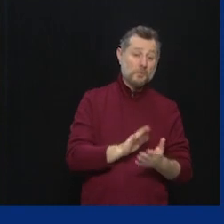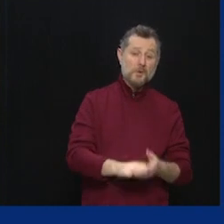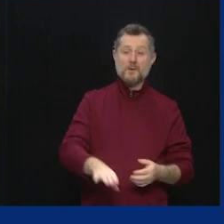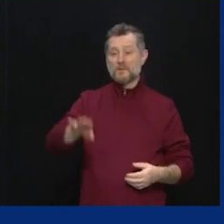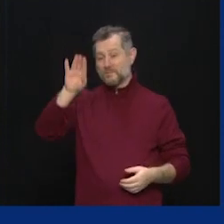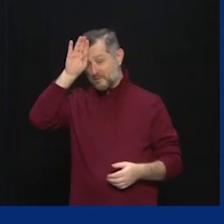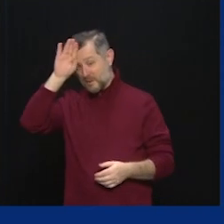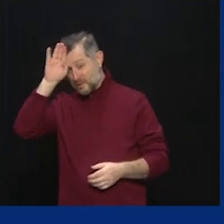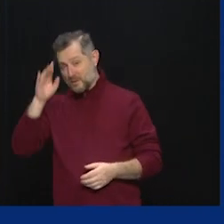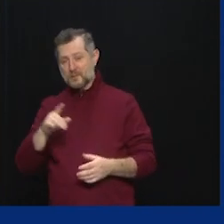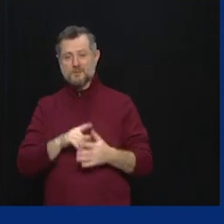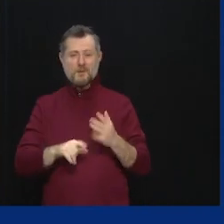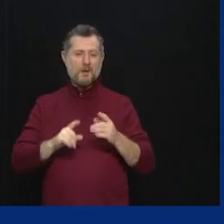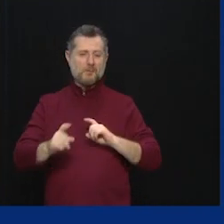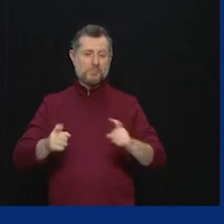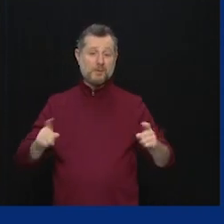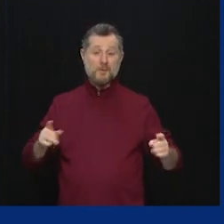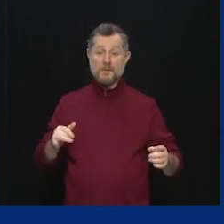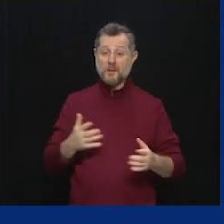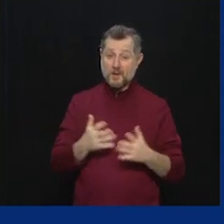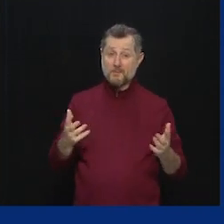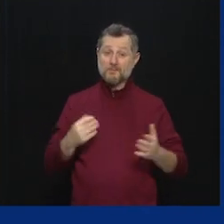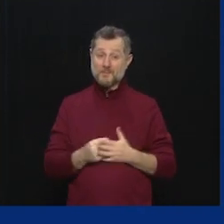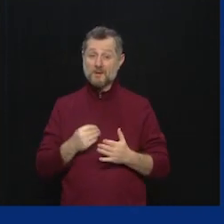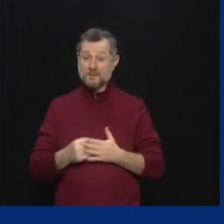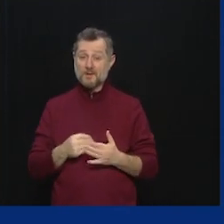by itself there alone.